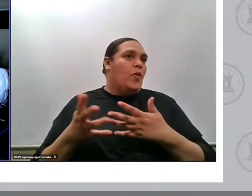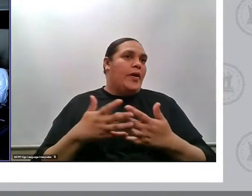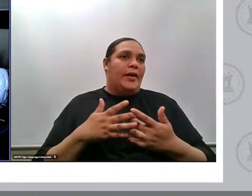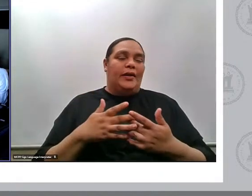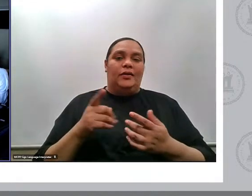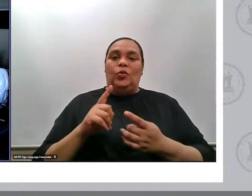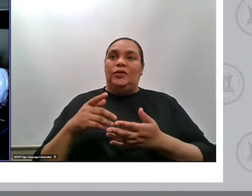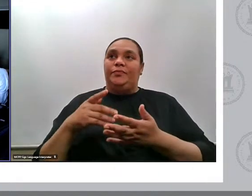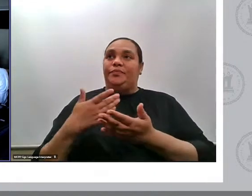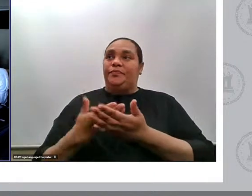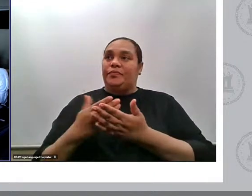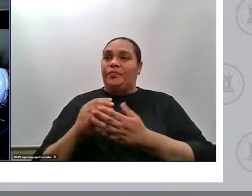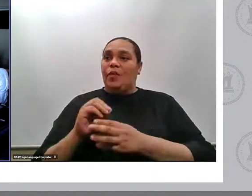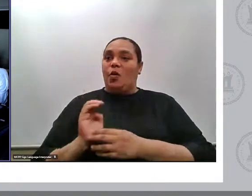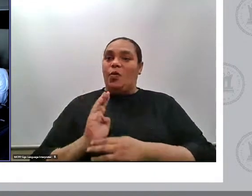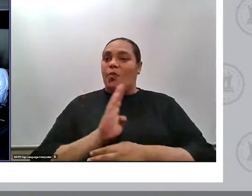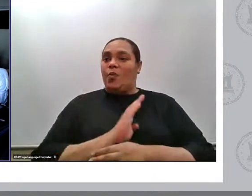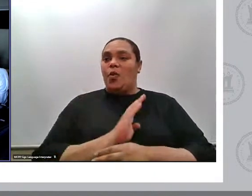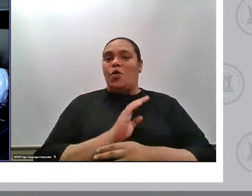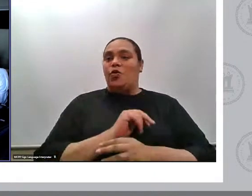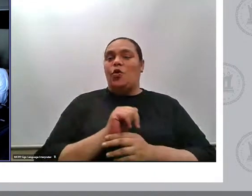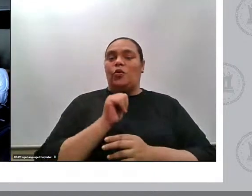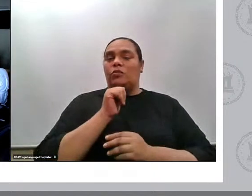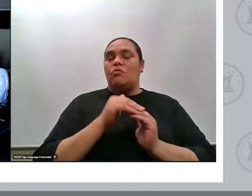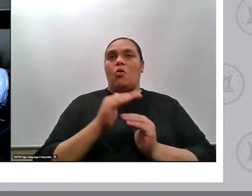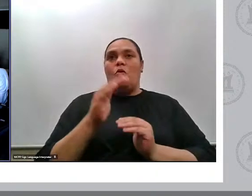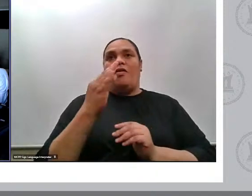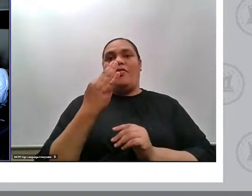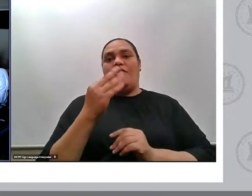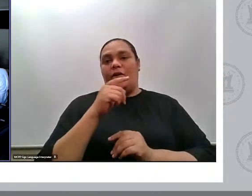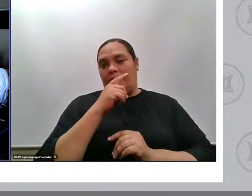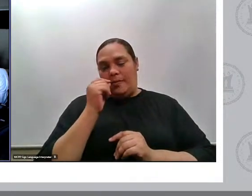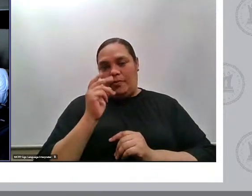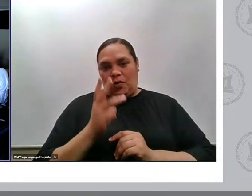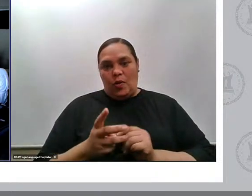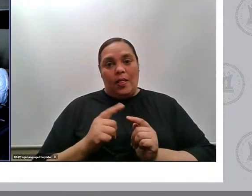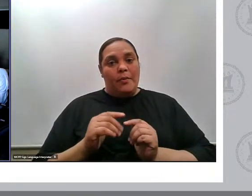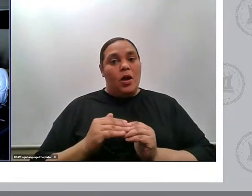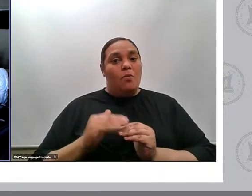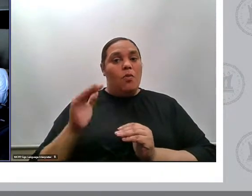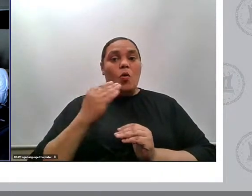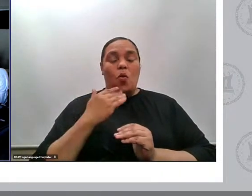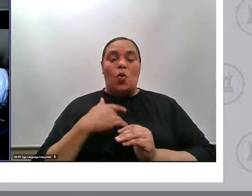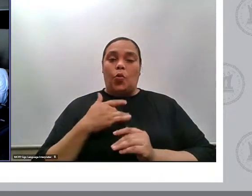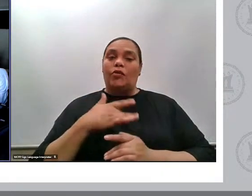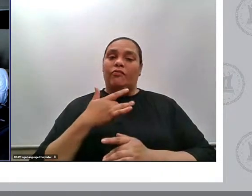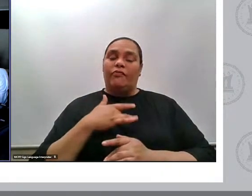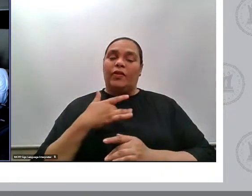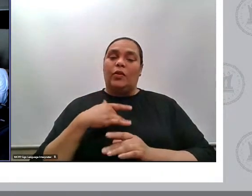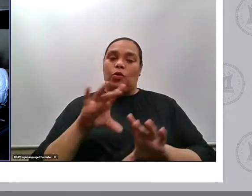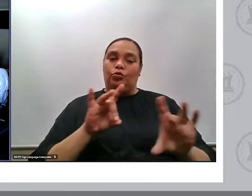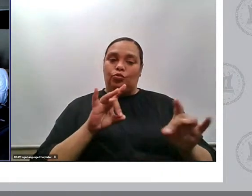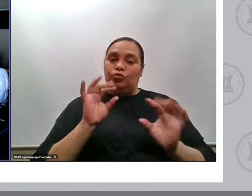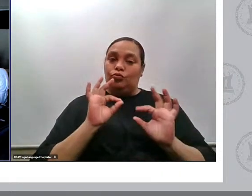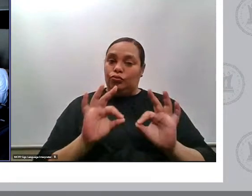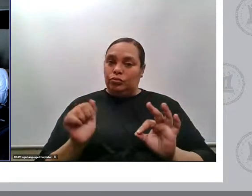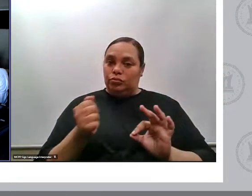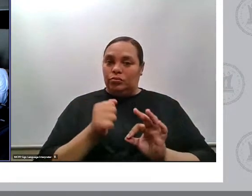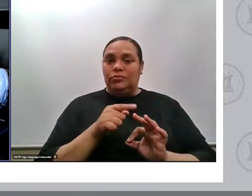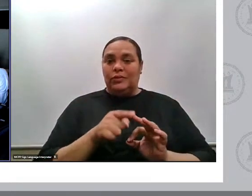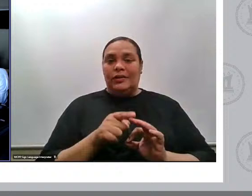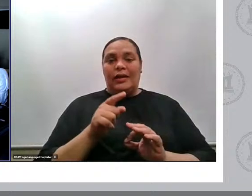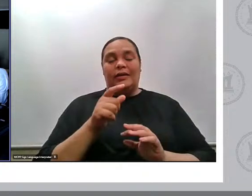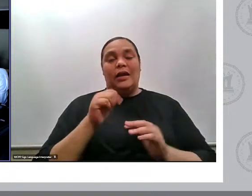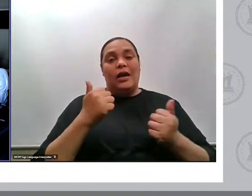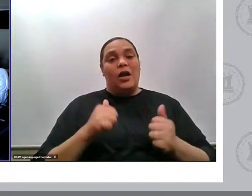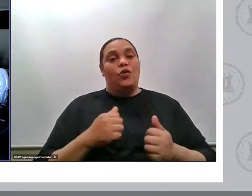vacancy occurring on the board of no less than 3 names, of the most suitable candidates for appointment, provided that the designated